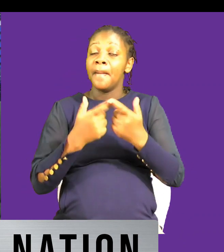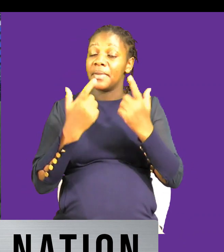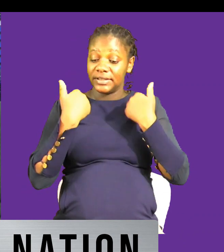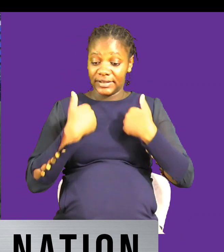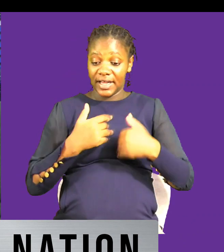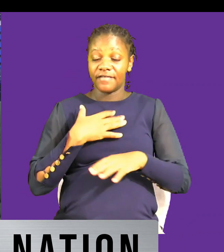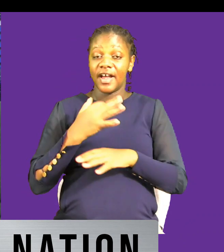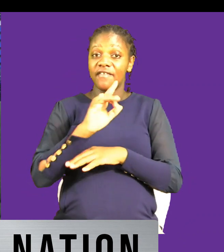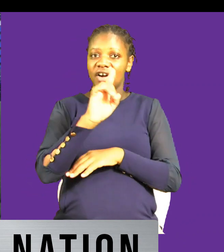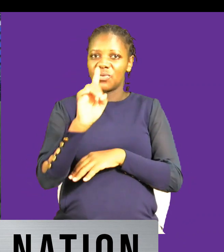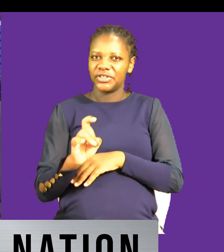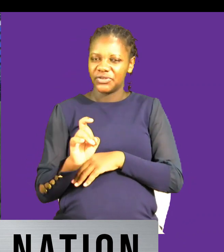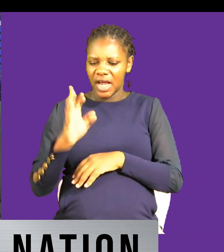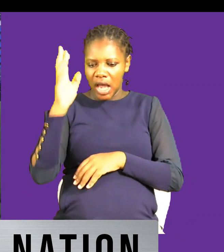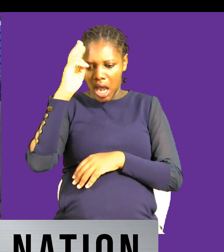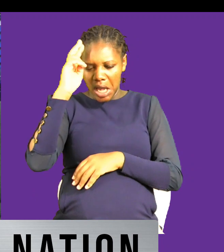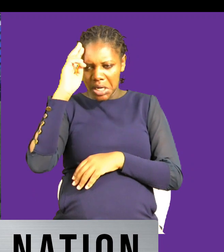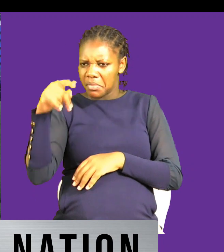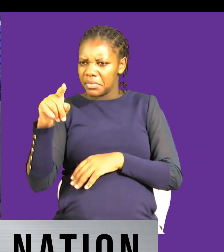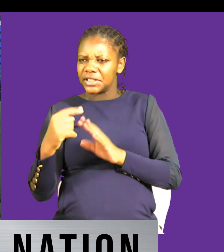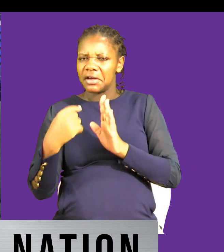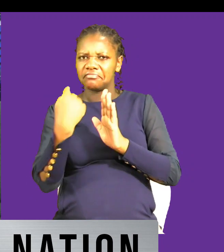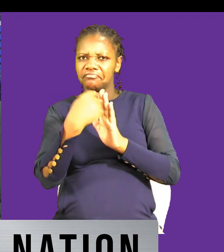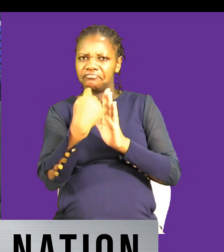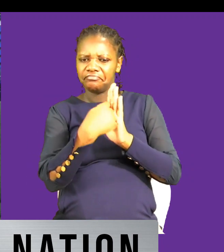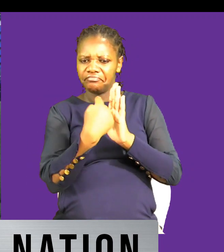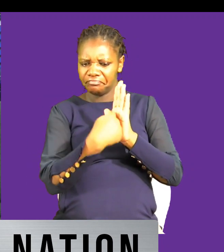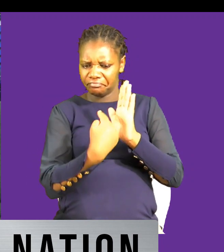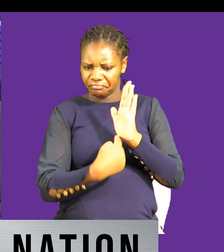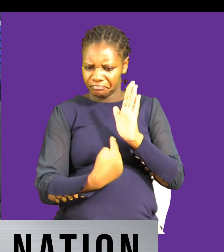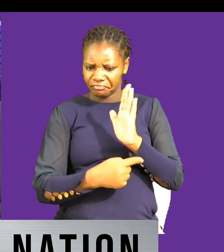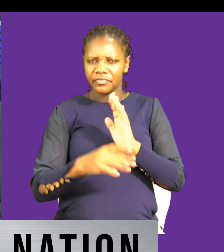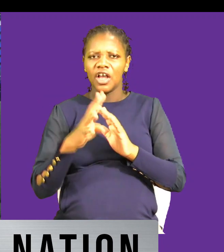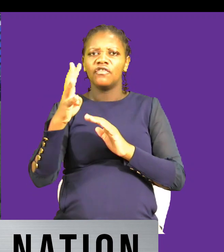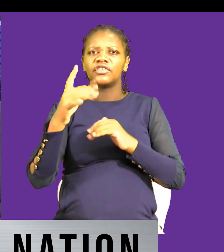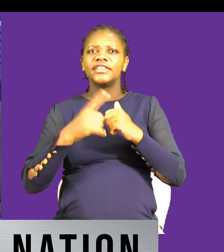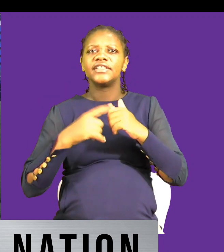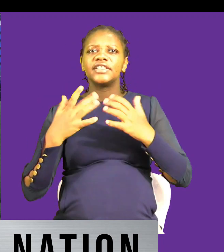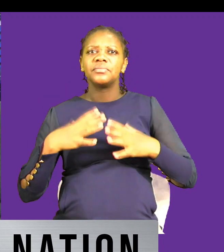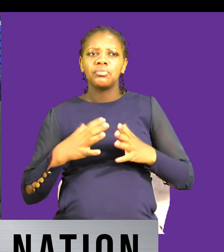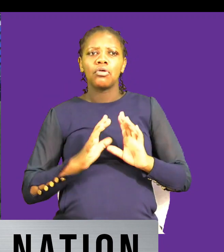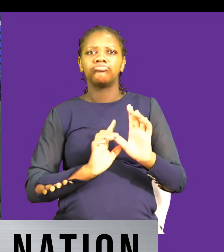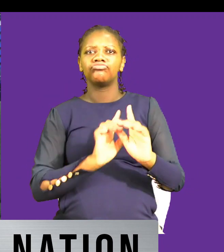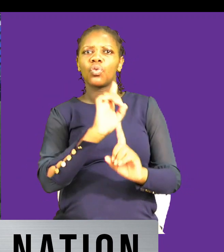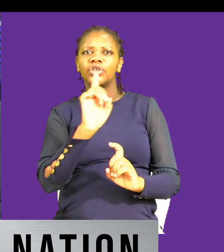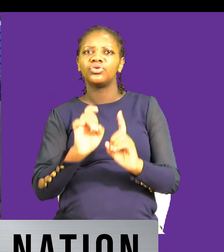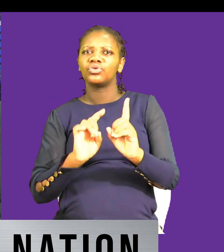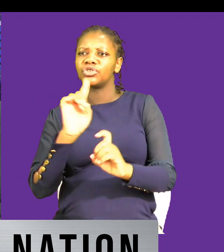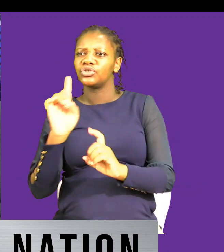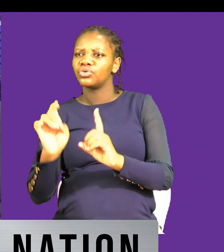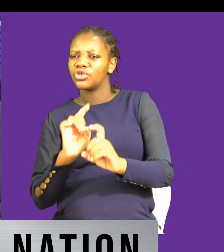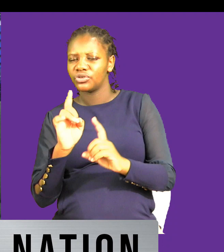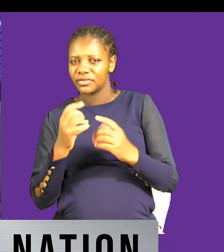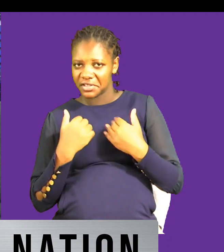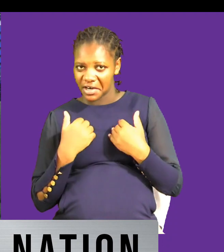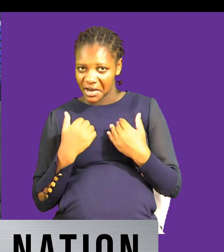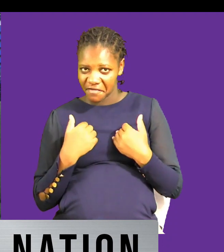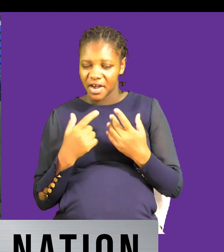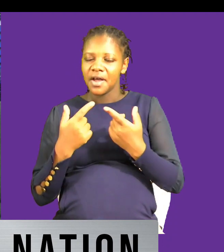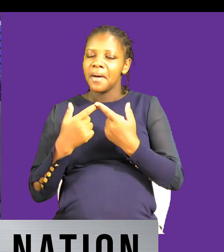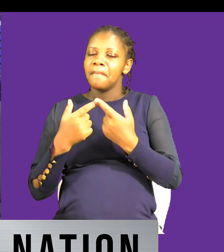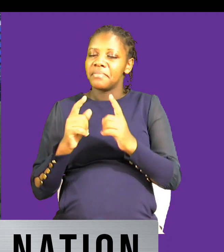listed 46 people for them to basically ask questions. They said that they only talked about